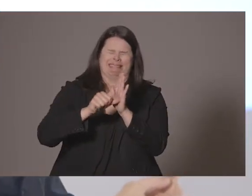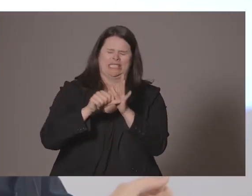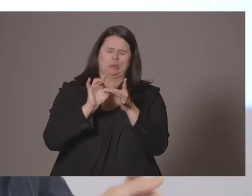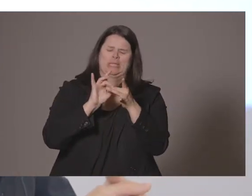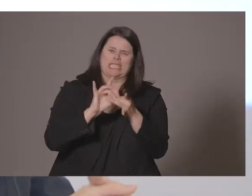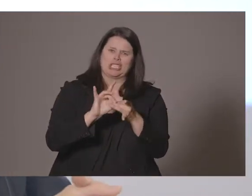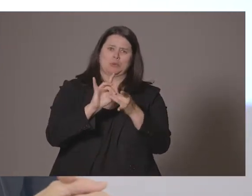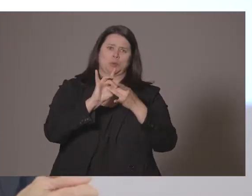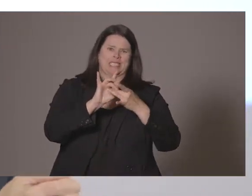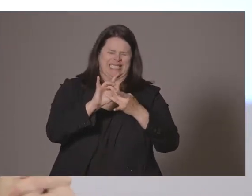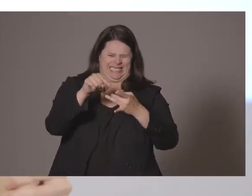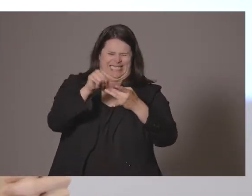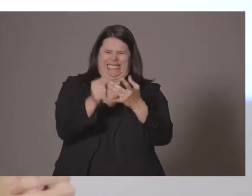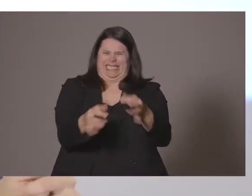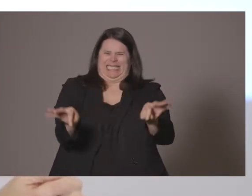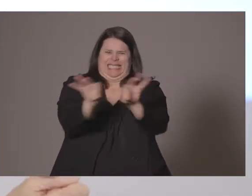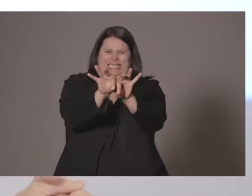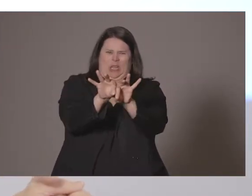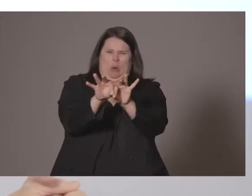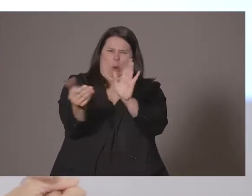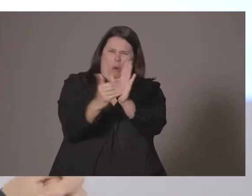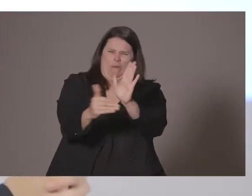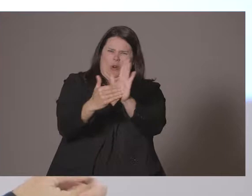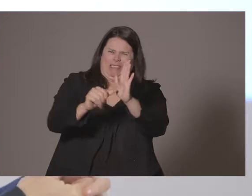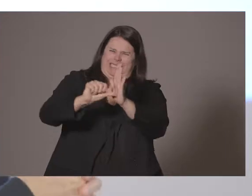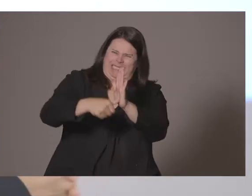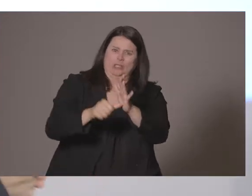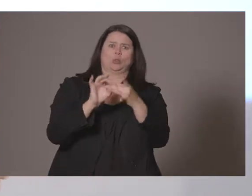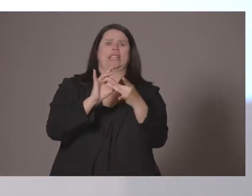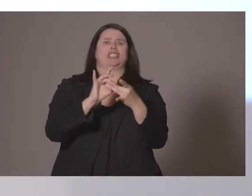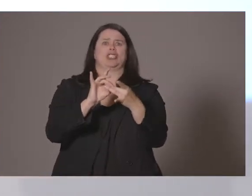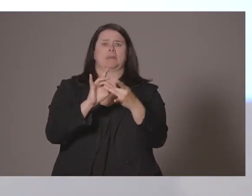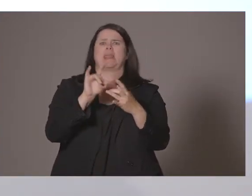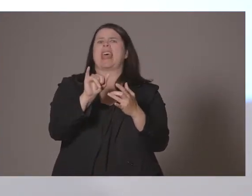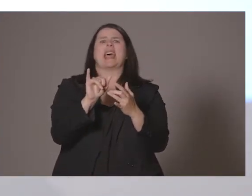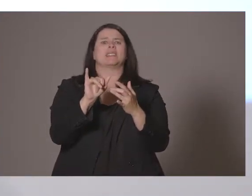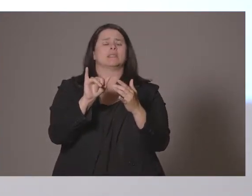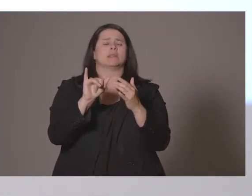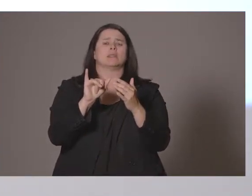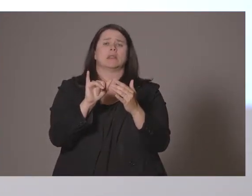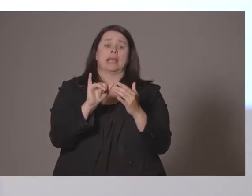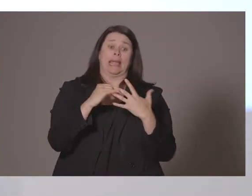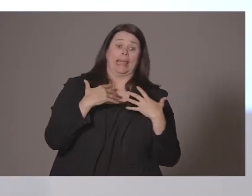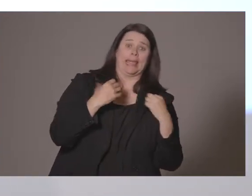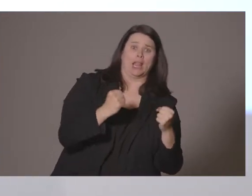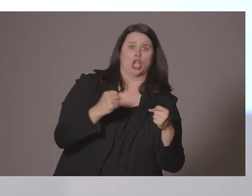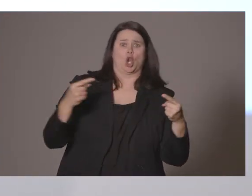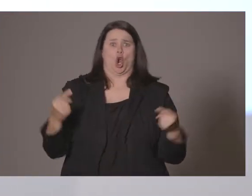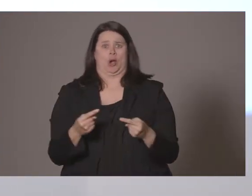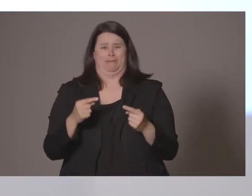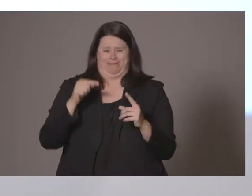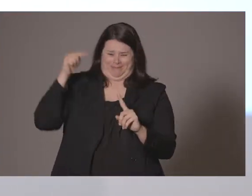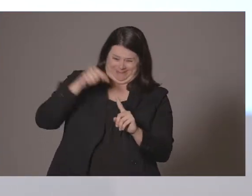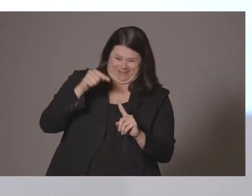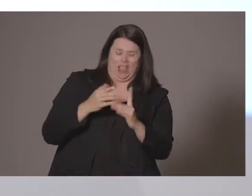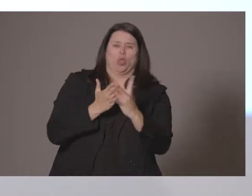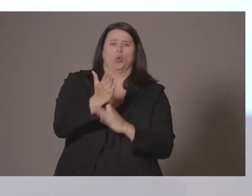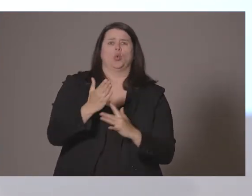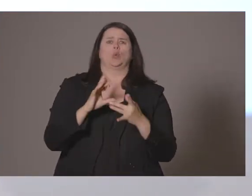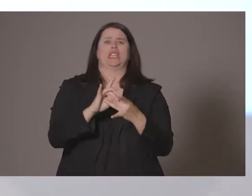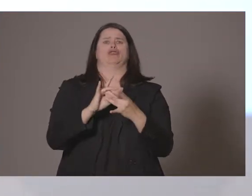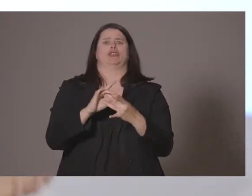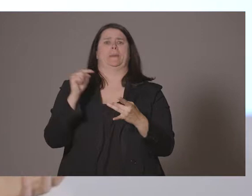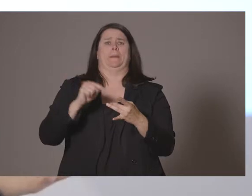come back to that over and over, especially because relationship is practice.